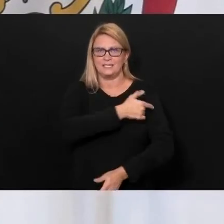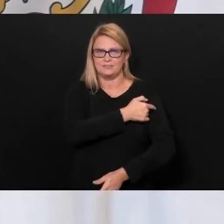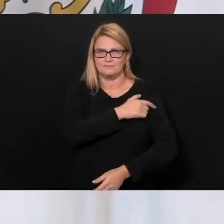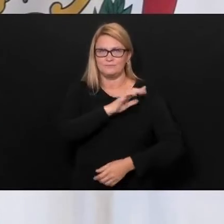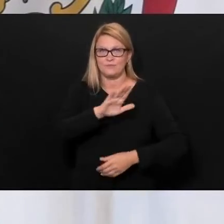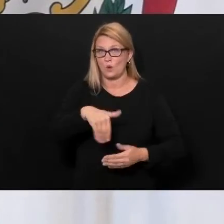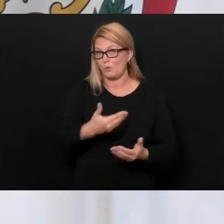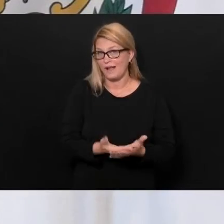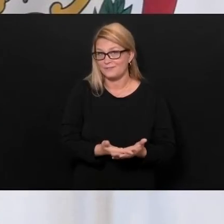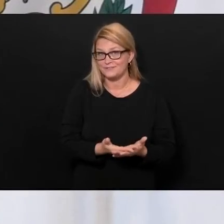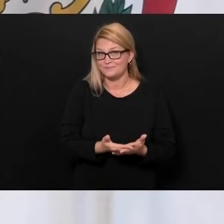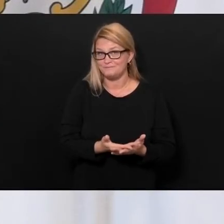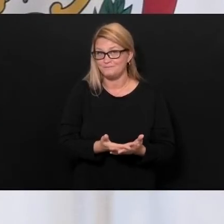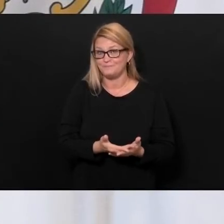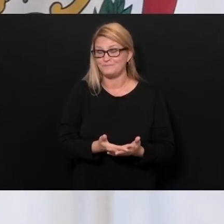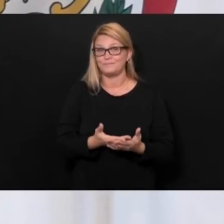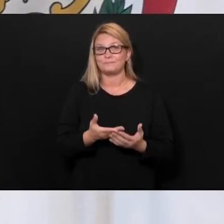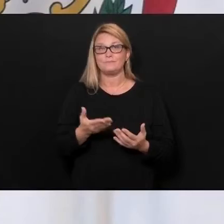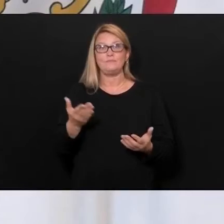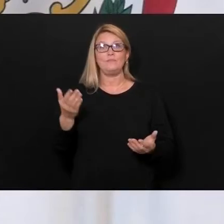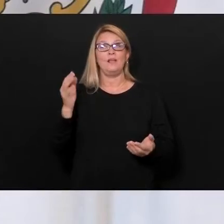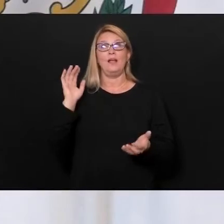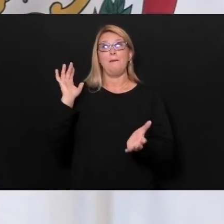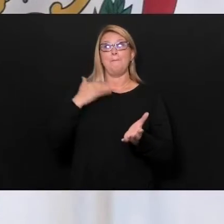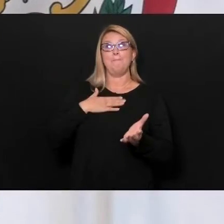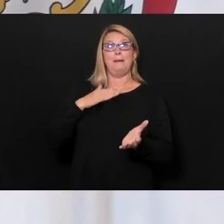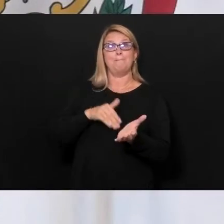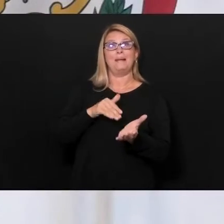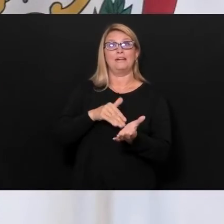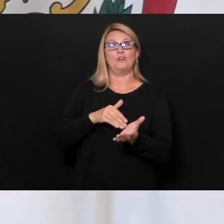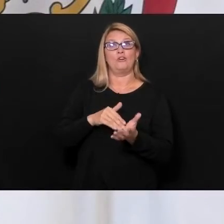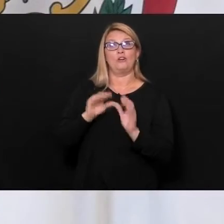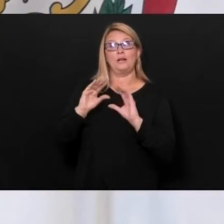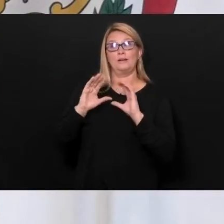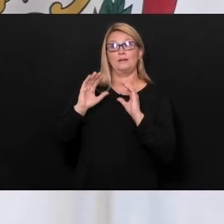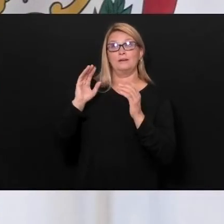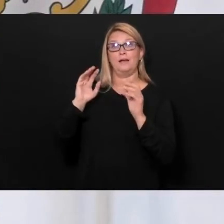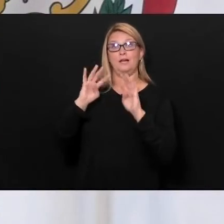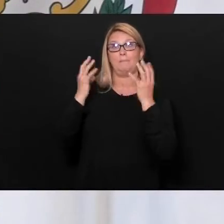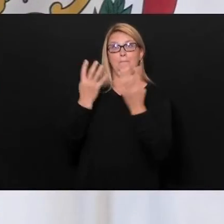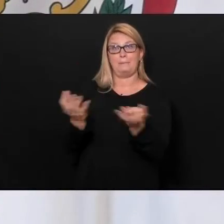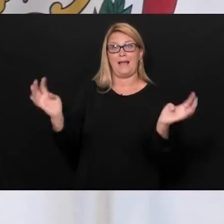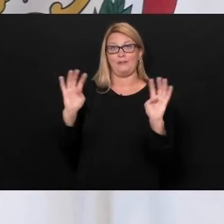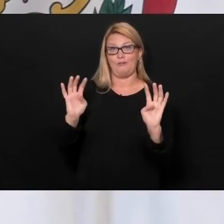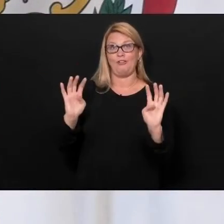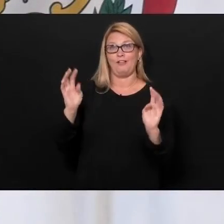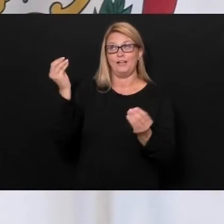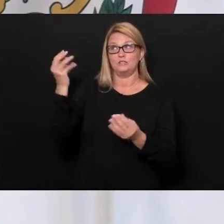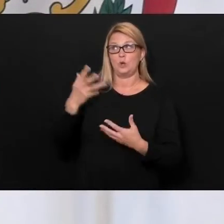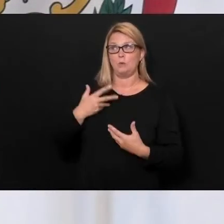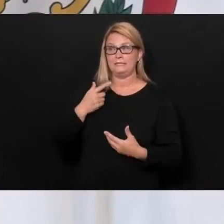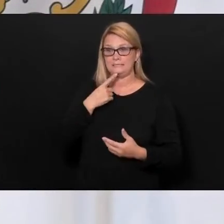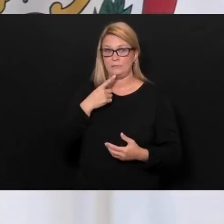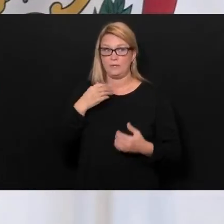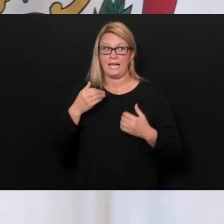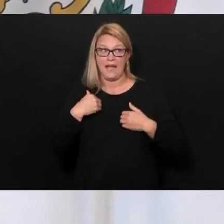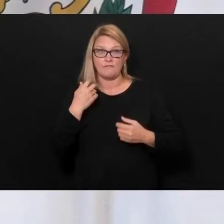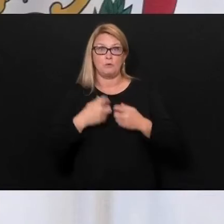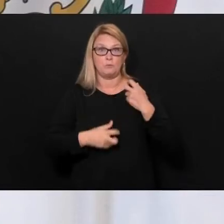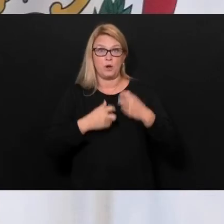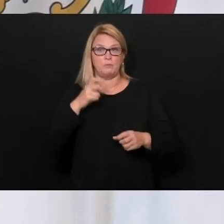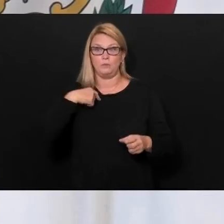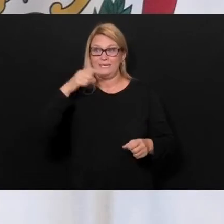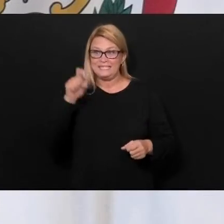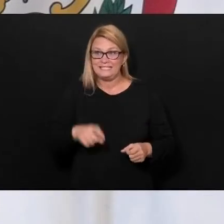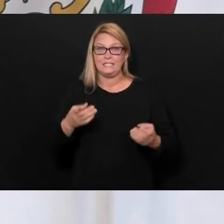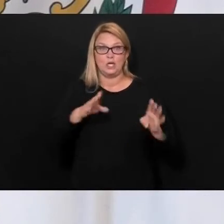along the way our medical community had told me, they'd come to me and said, Governor, we got a real problem in this area and we need to